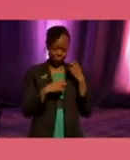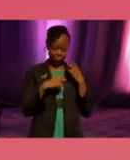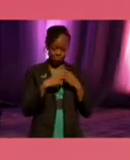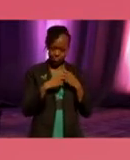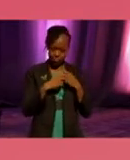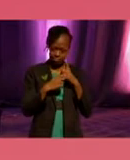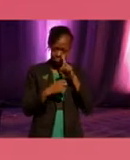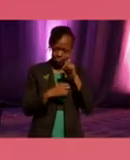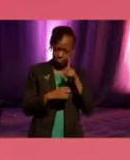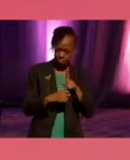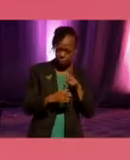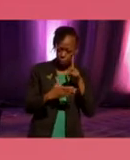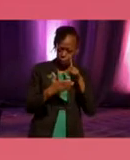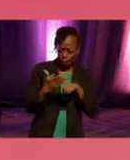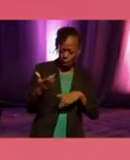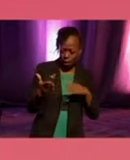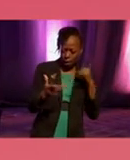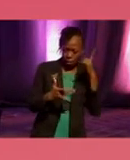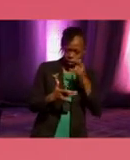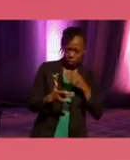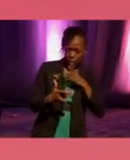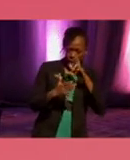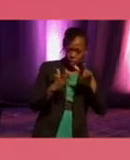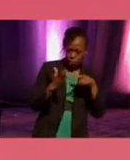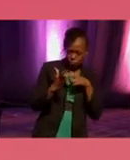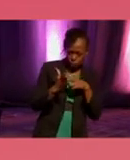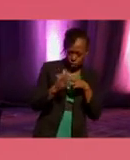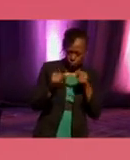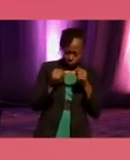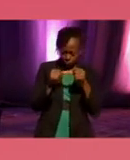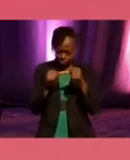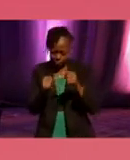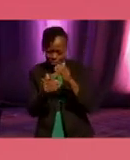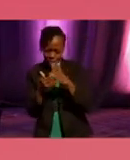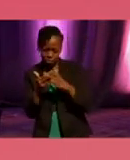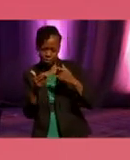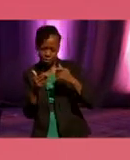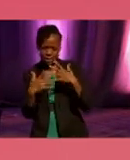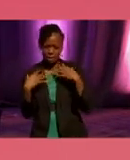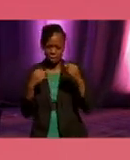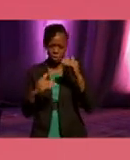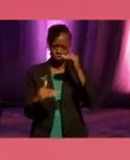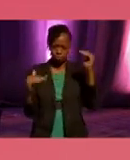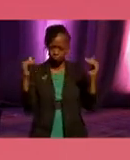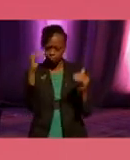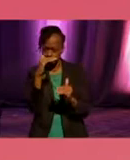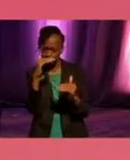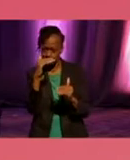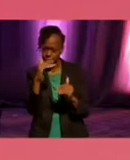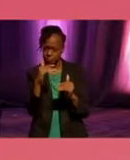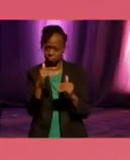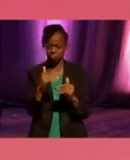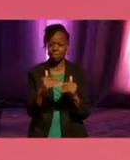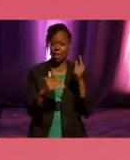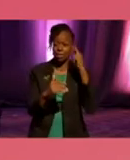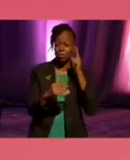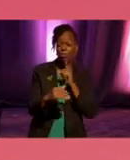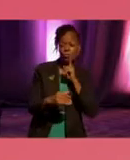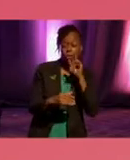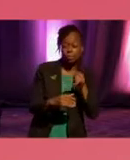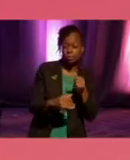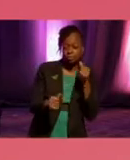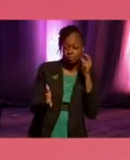What role am I playing in perpetuating some of these health disparities? I think we really need to acknowledge